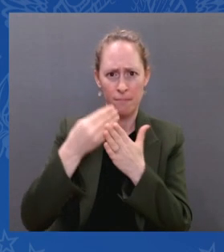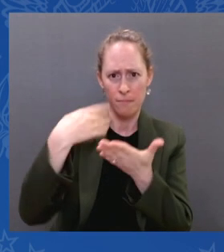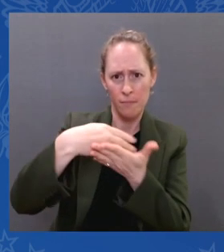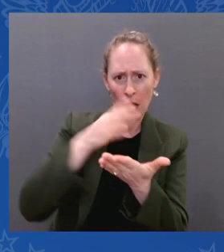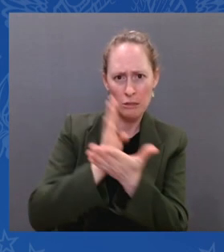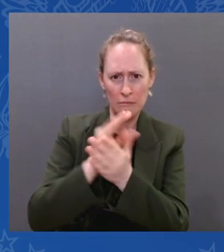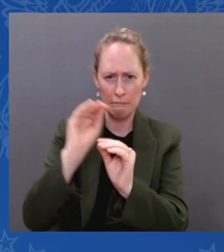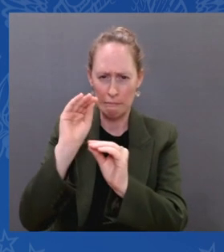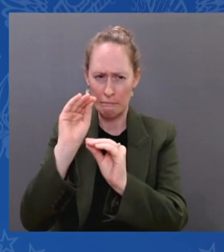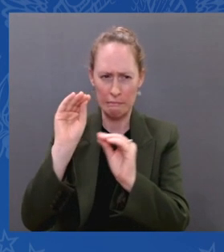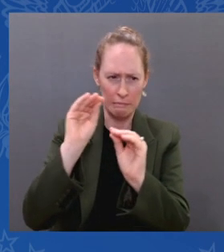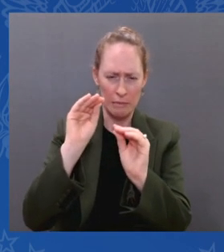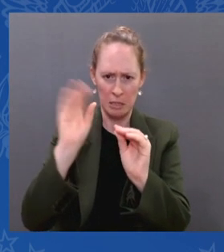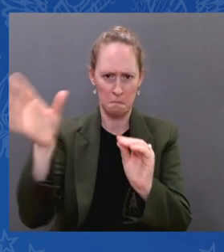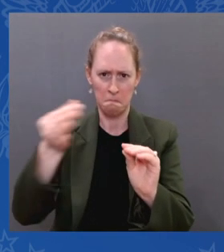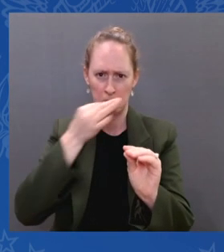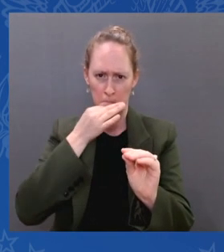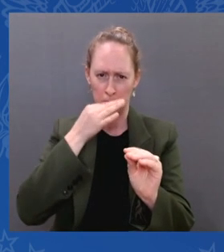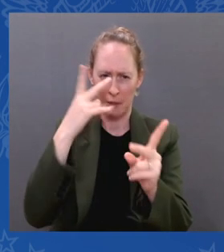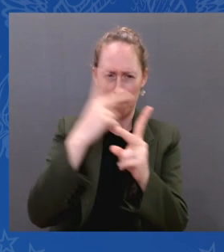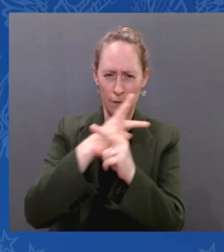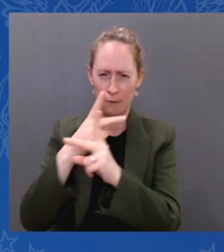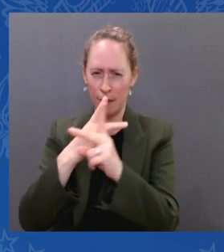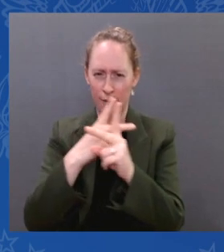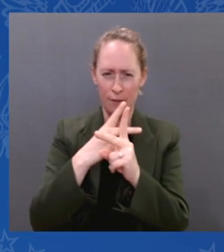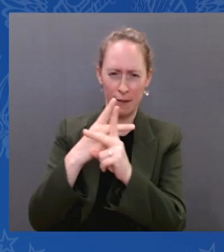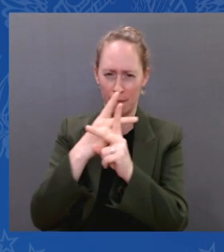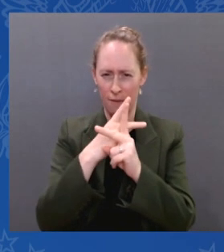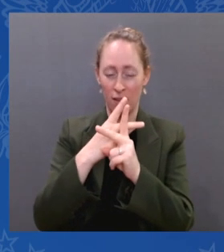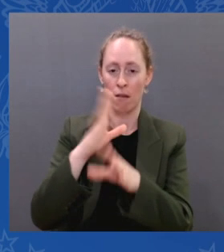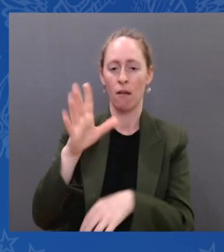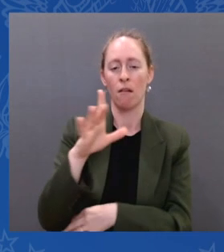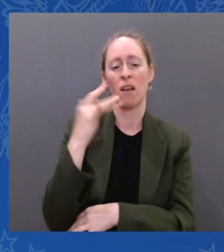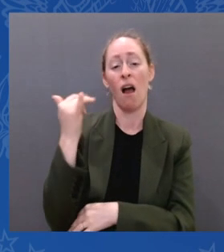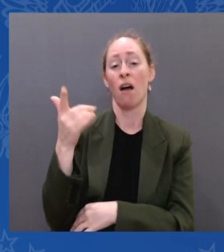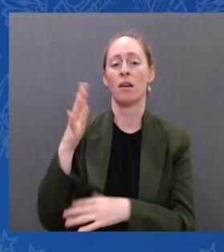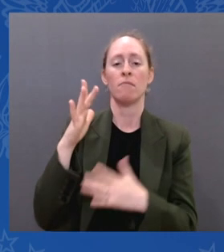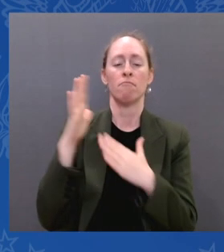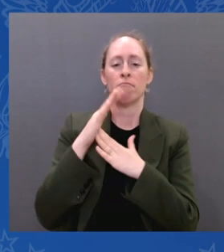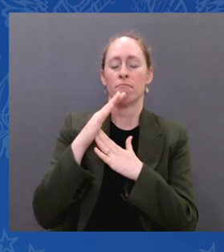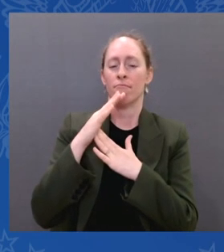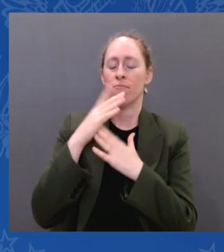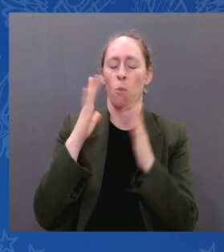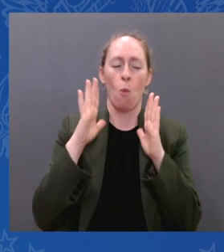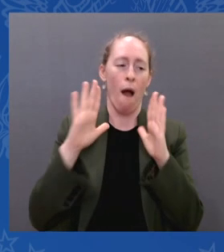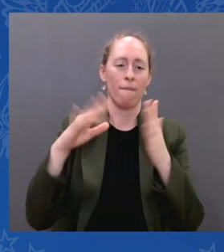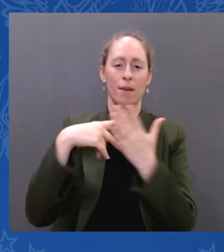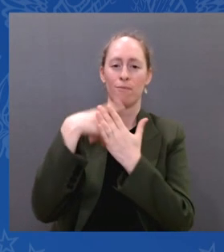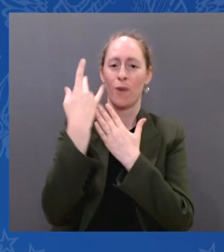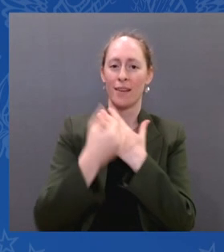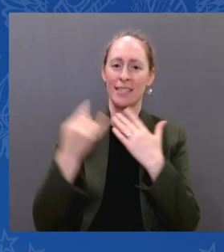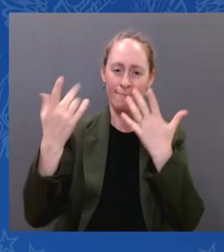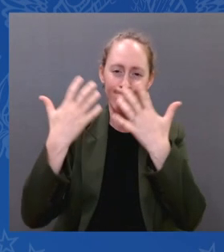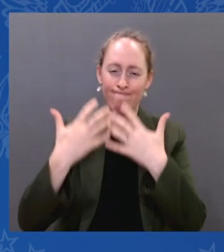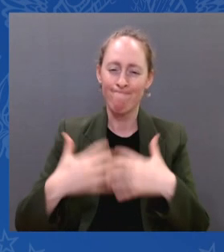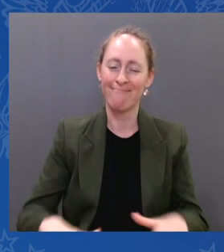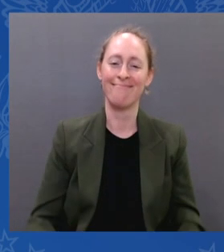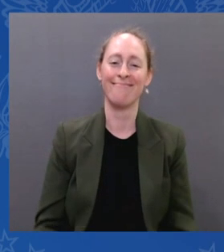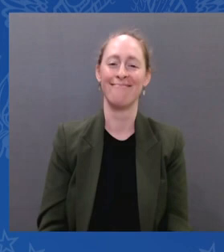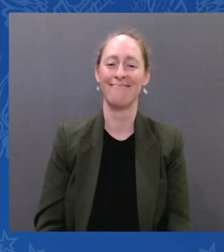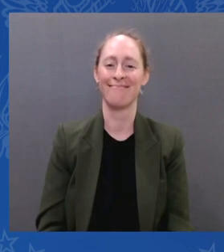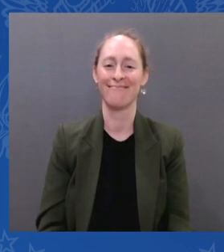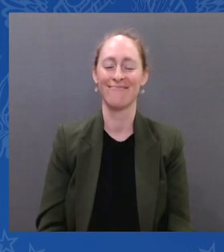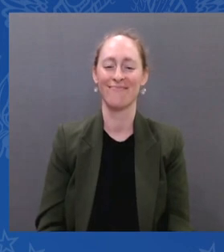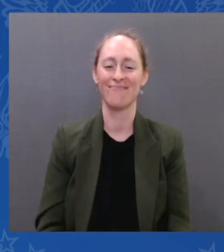So what an incredible team, joined, by the way, with our international partners, the